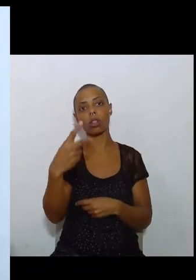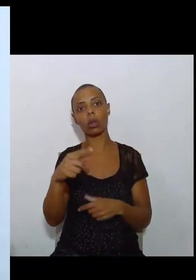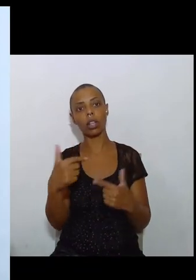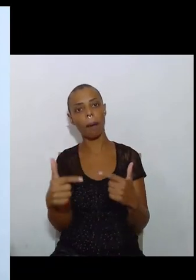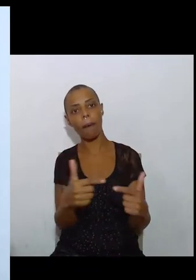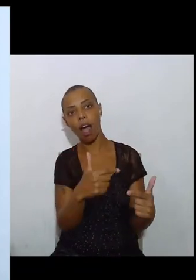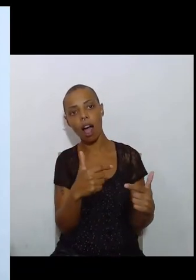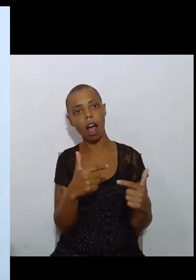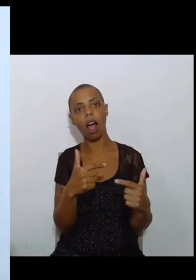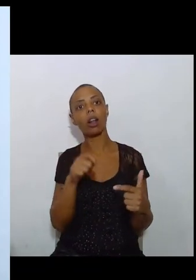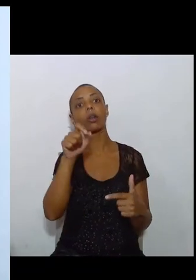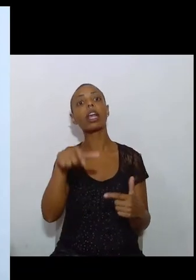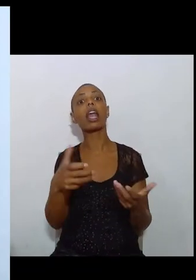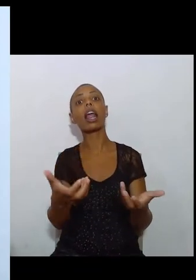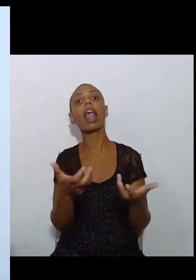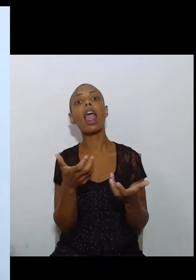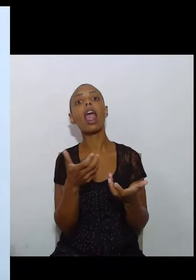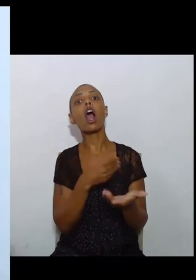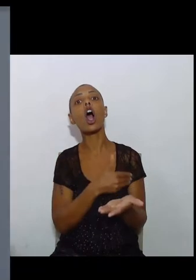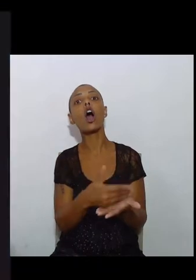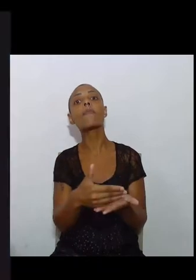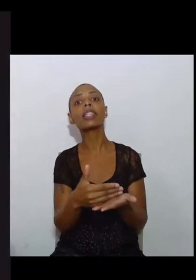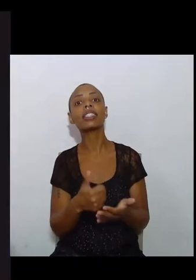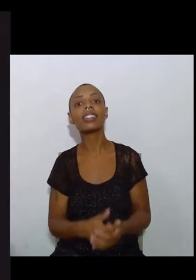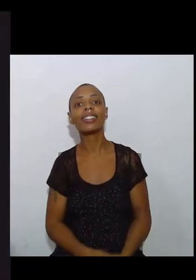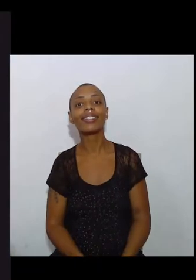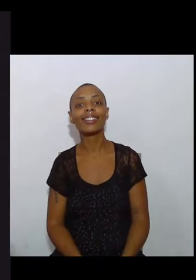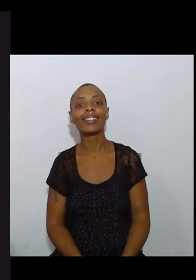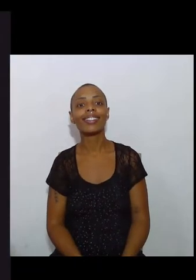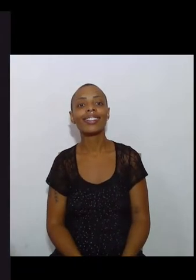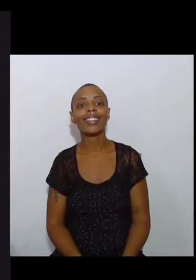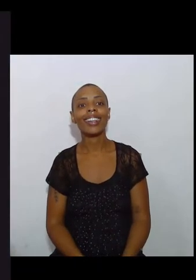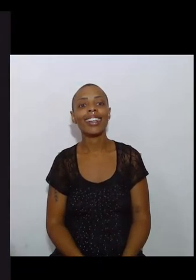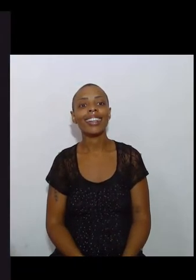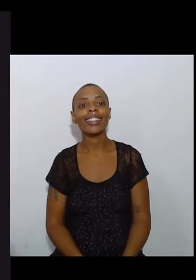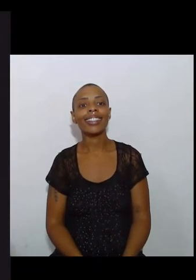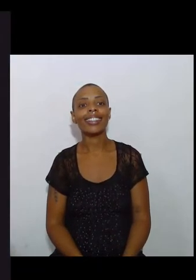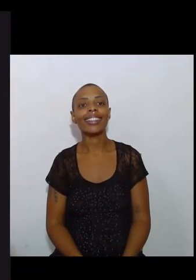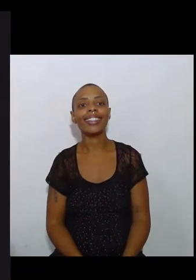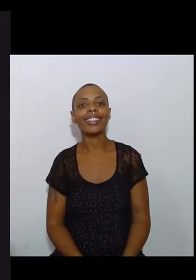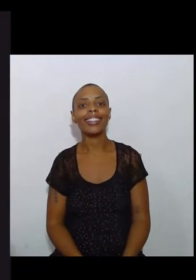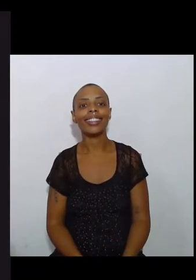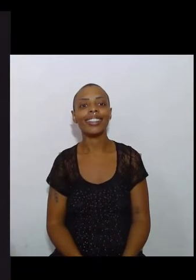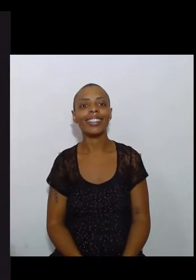from the perspective of your art your work would like to go first